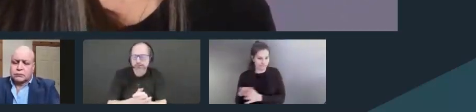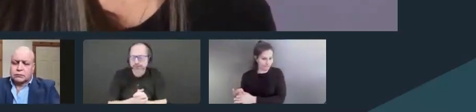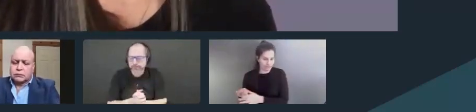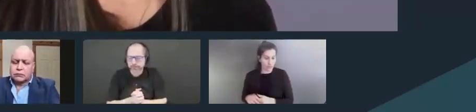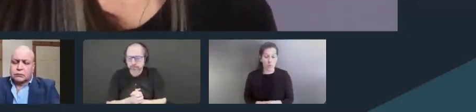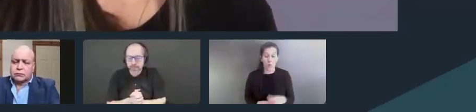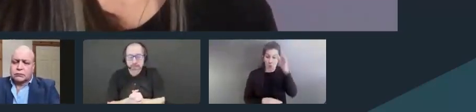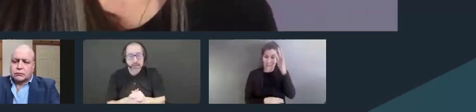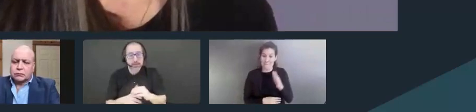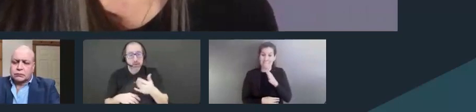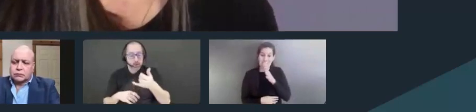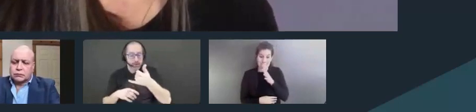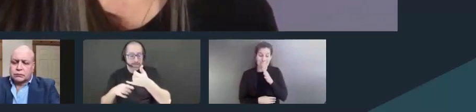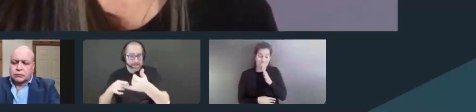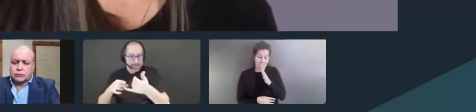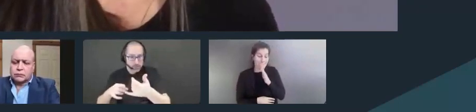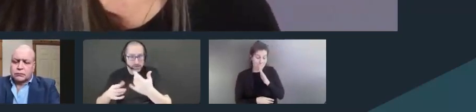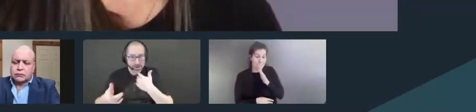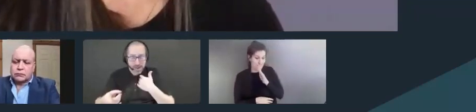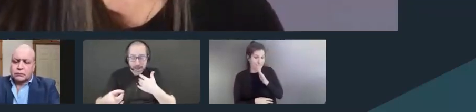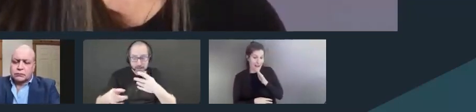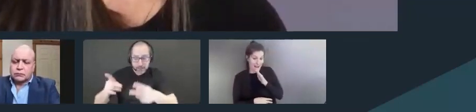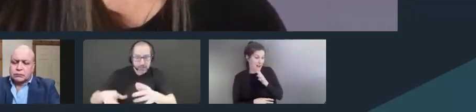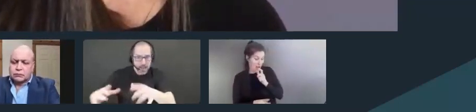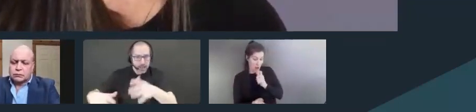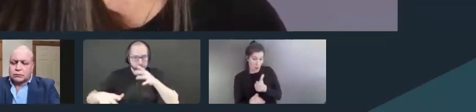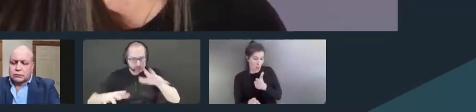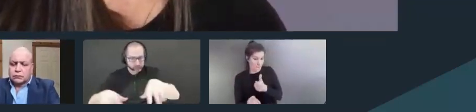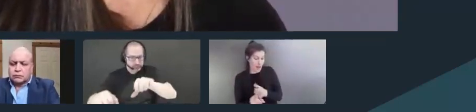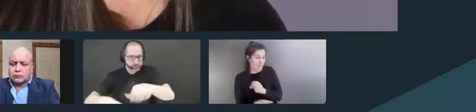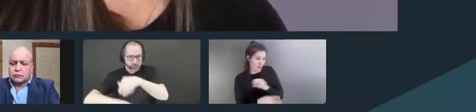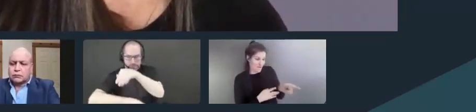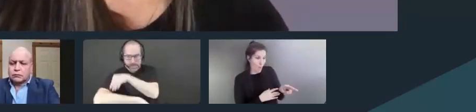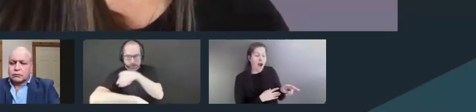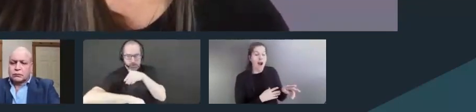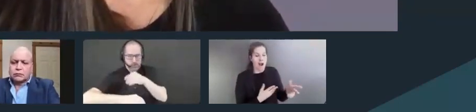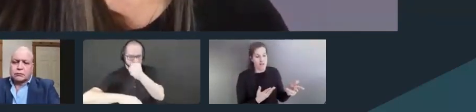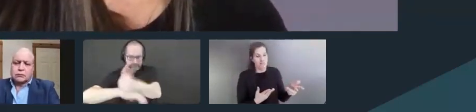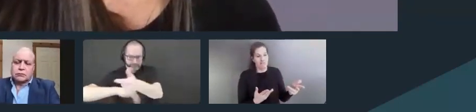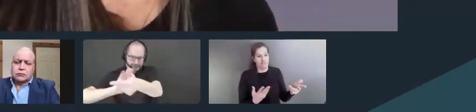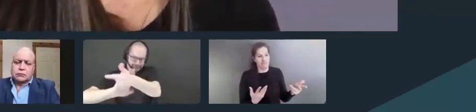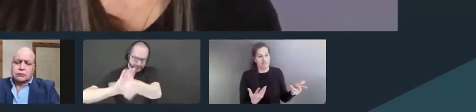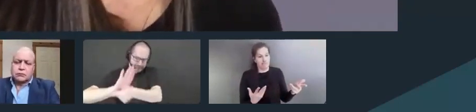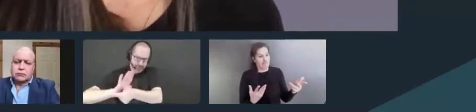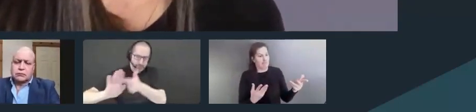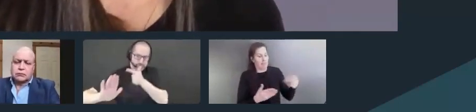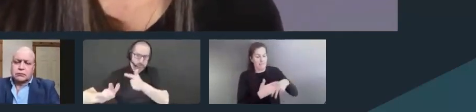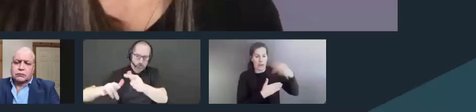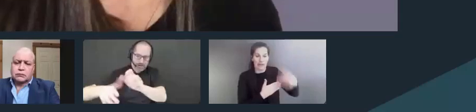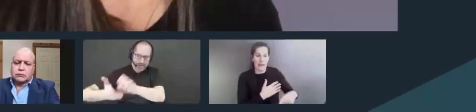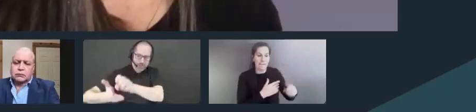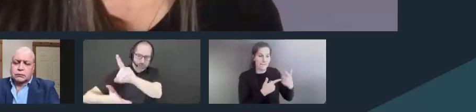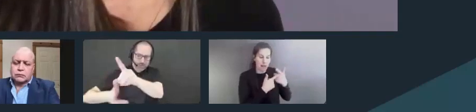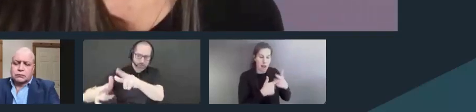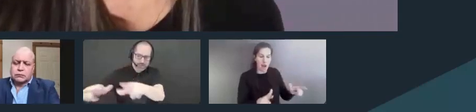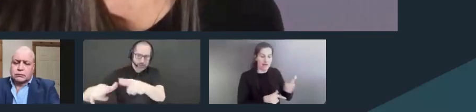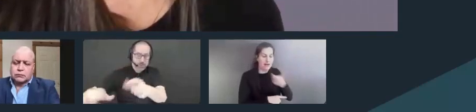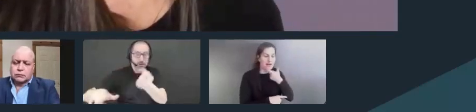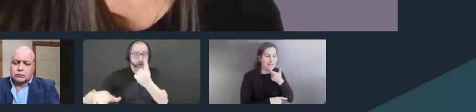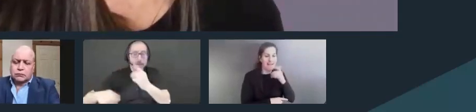Inuit have obtained power to legislate language in education, the teachers and leaders'